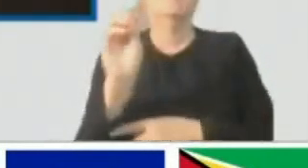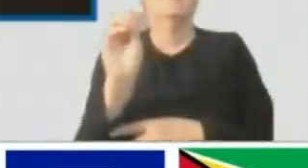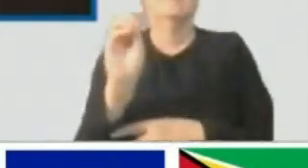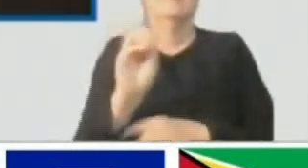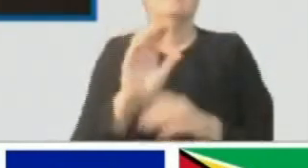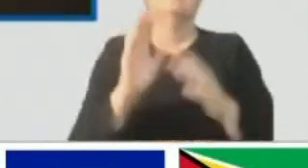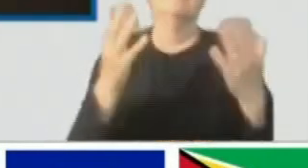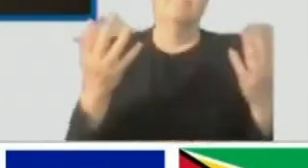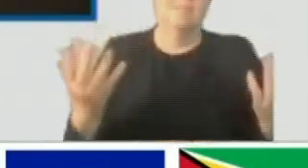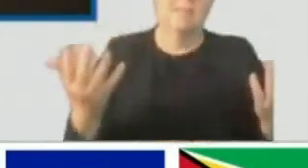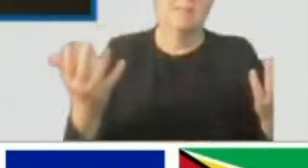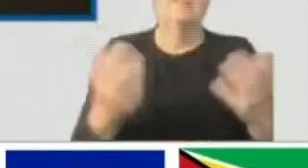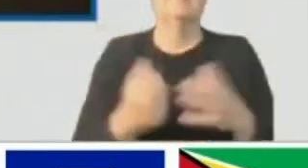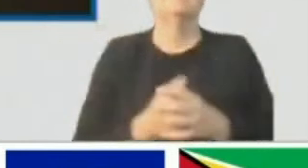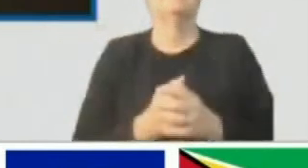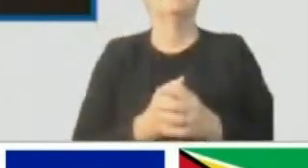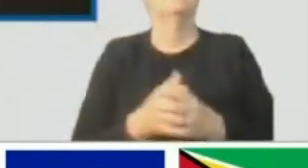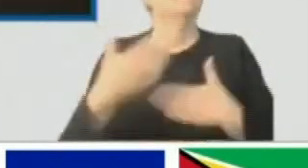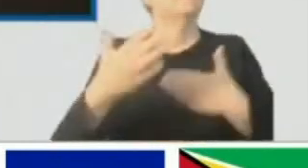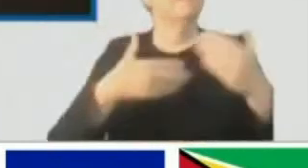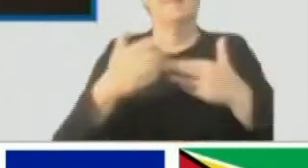year and 4 months later,